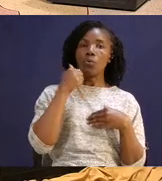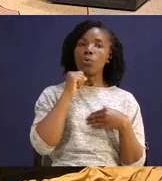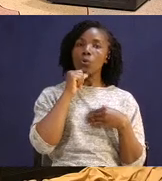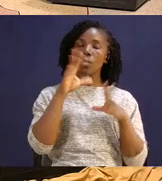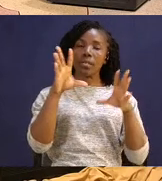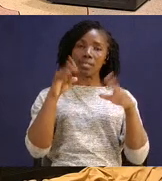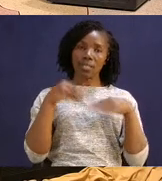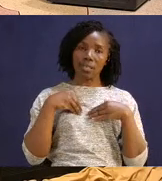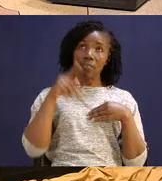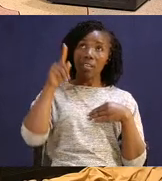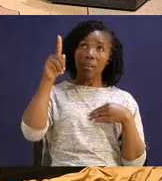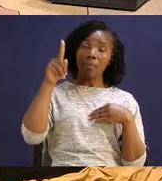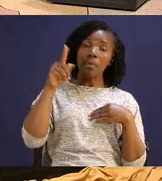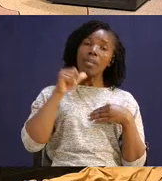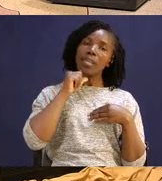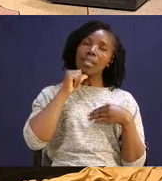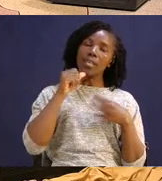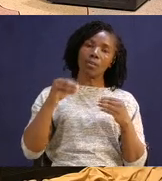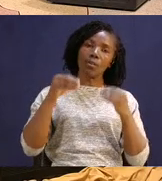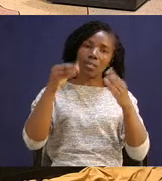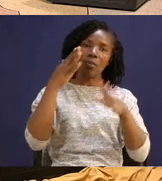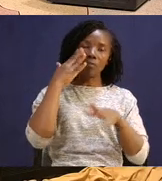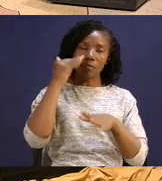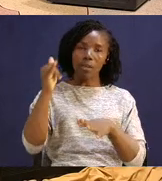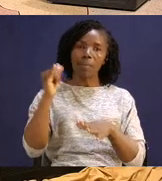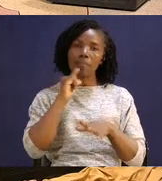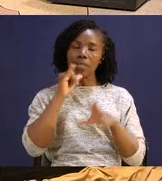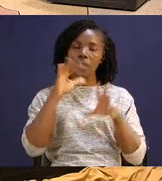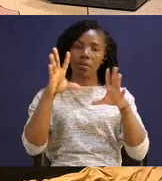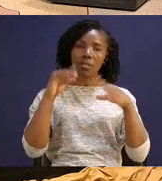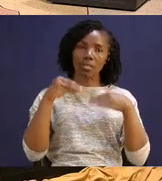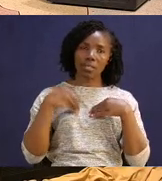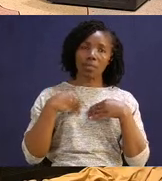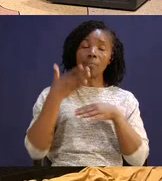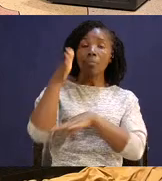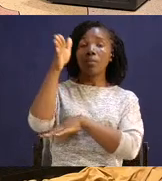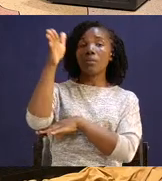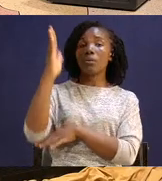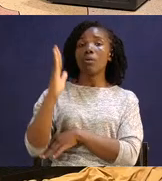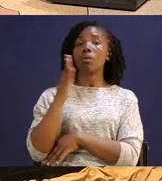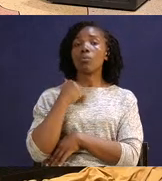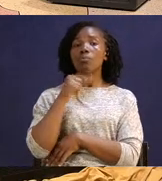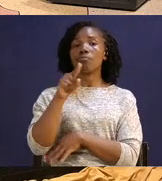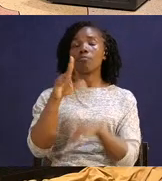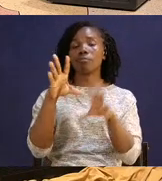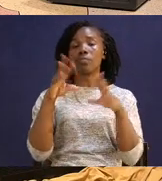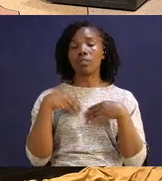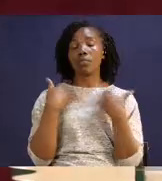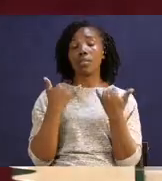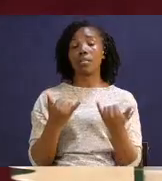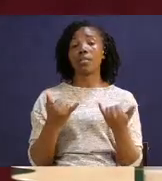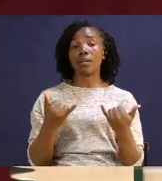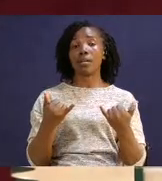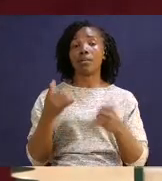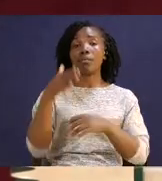give. Because they did not receive. And God wants you to receive. Right now, God wants you to